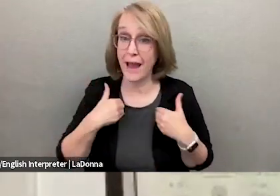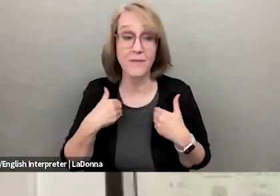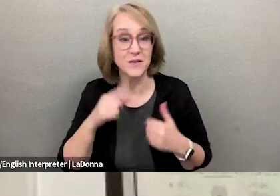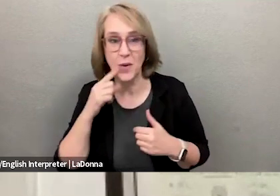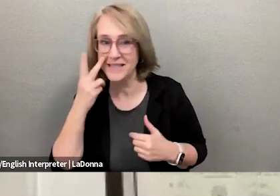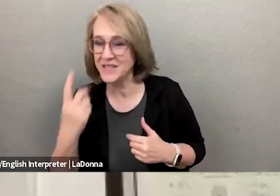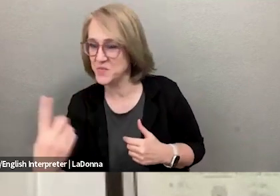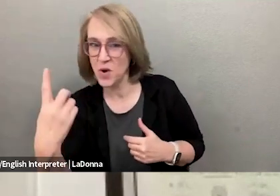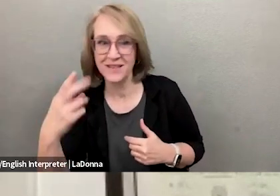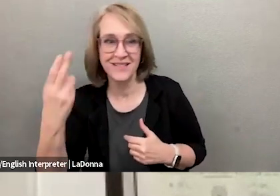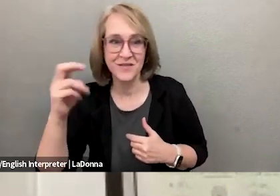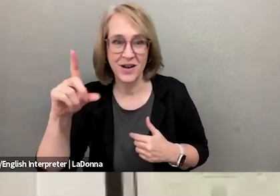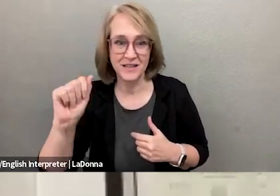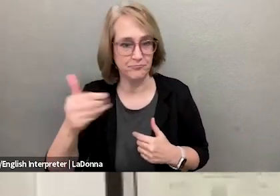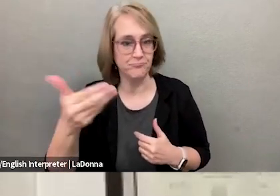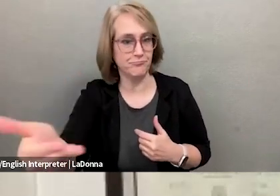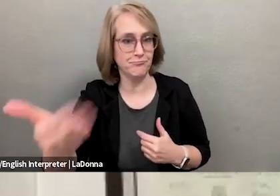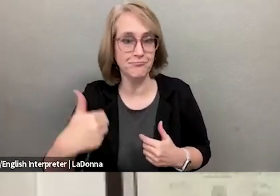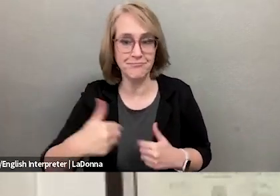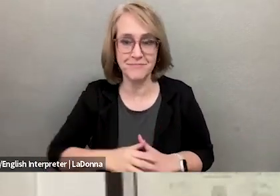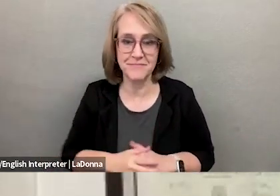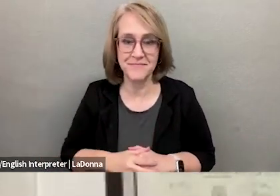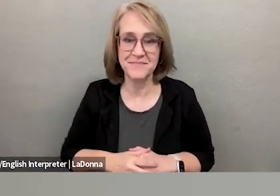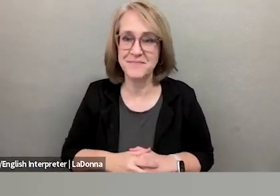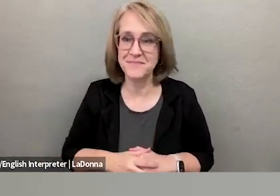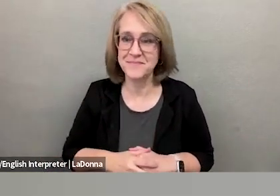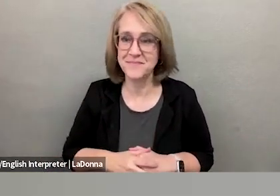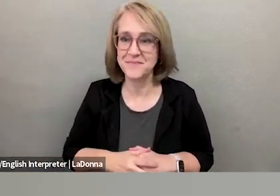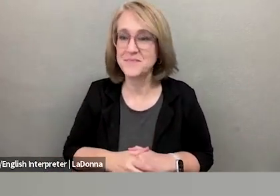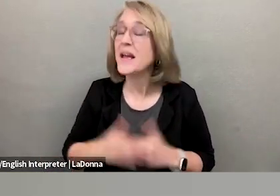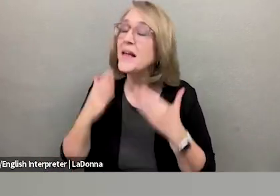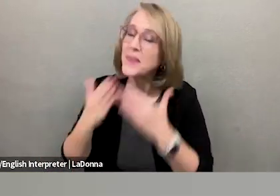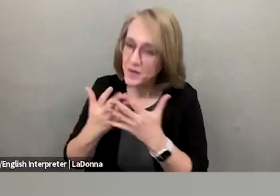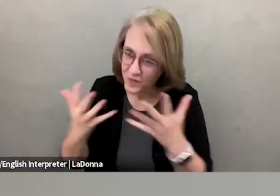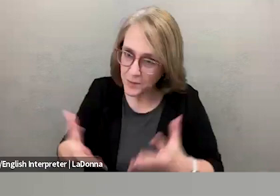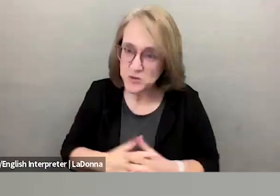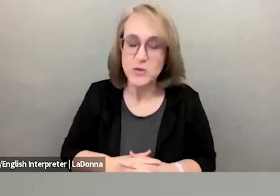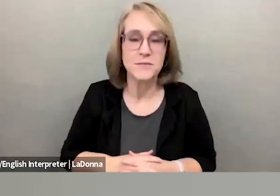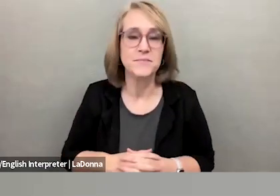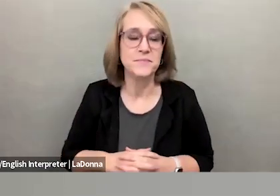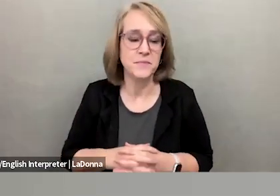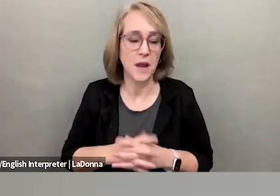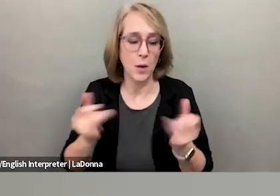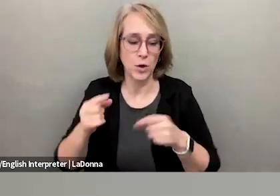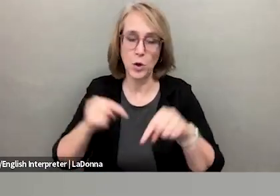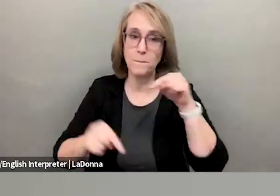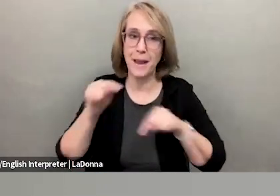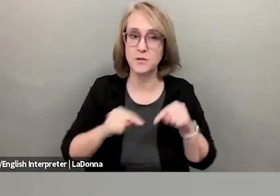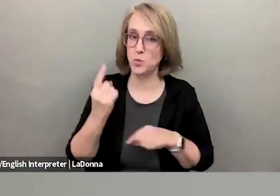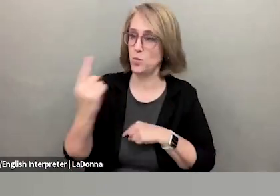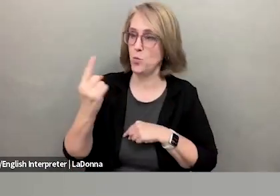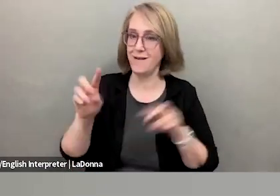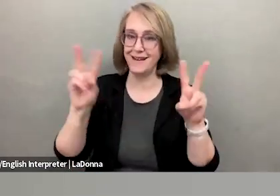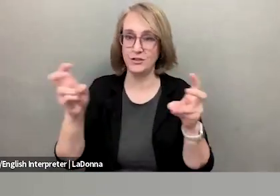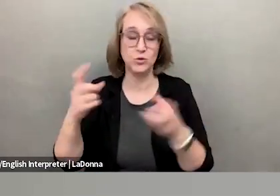see Rhonda with her hand up, and I'll turn it over to her. Well, thank you very much. Just going back to one of the issues we talked about a